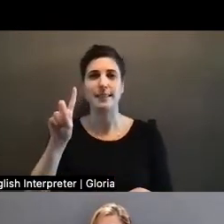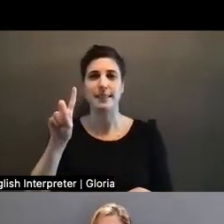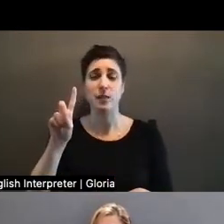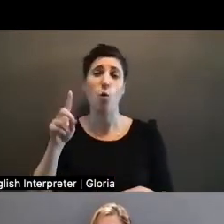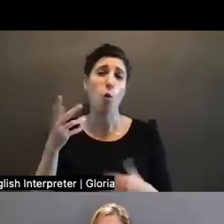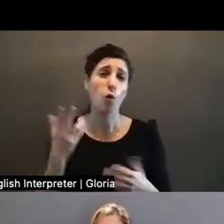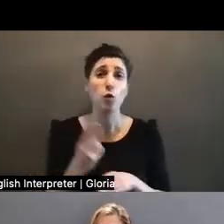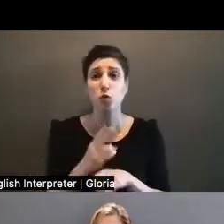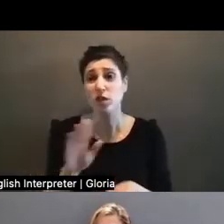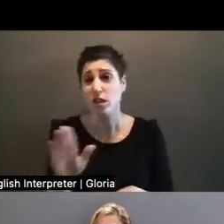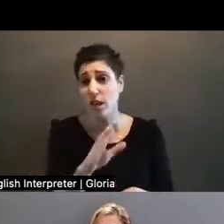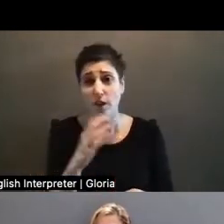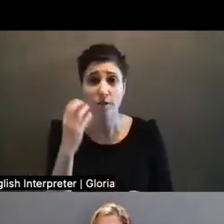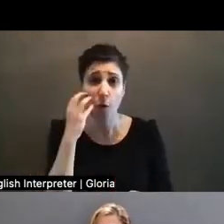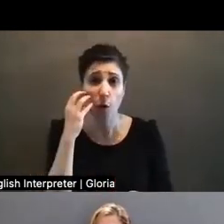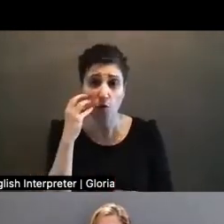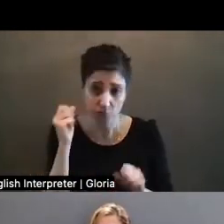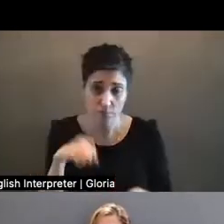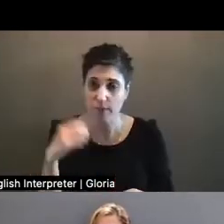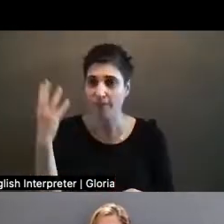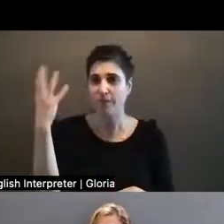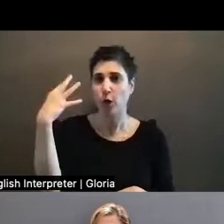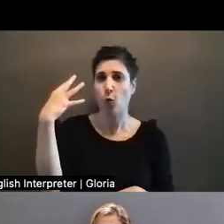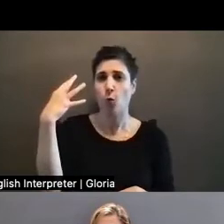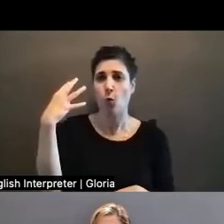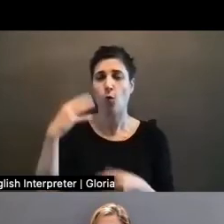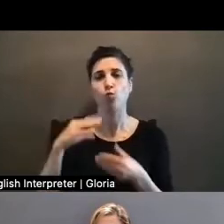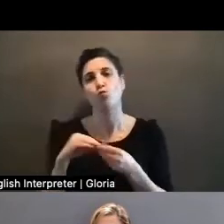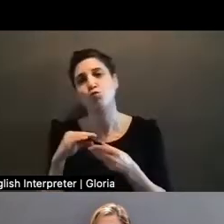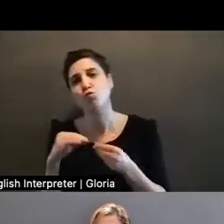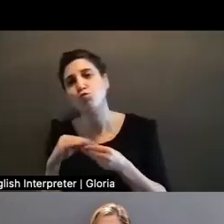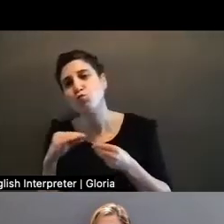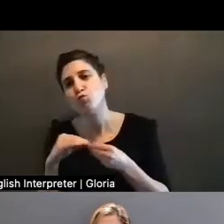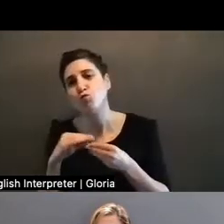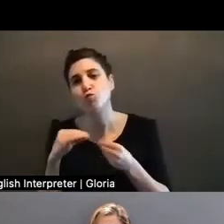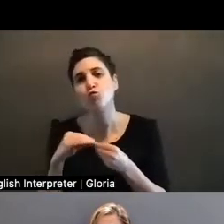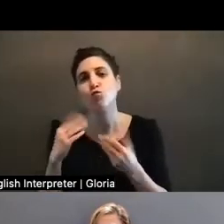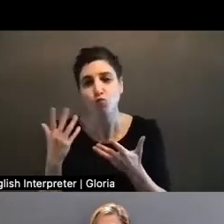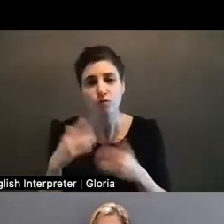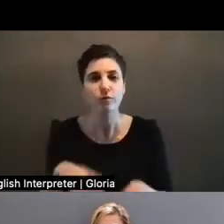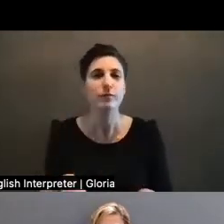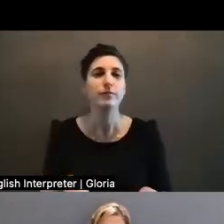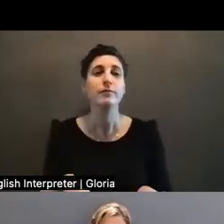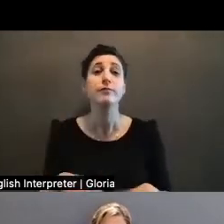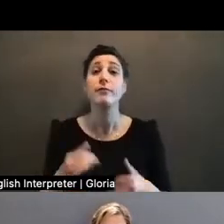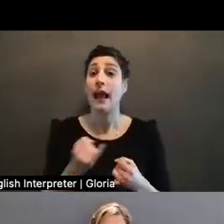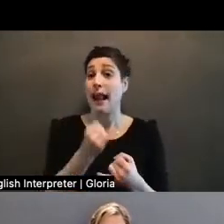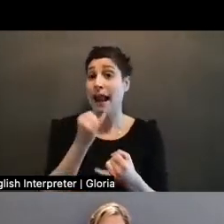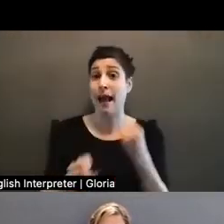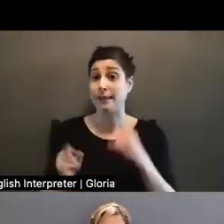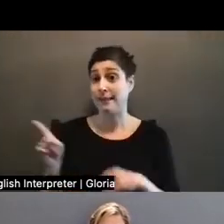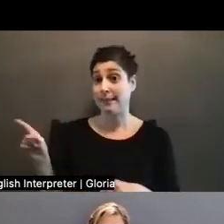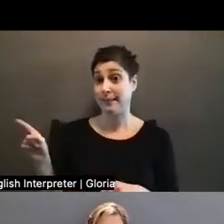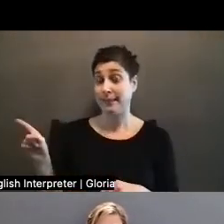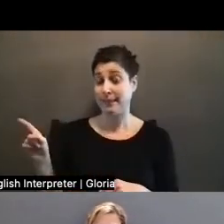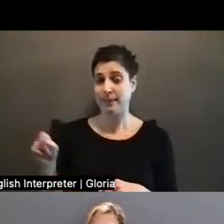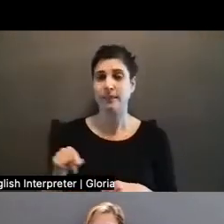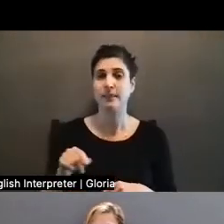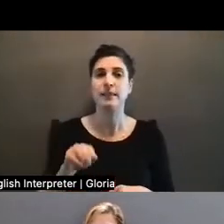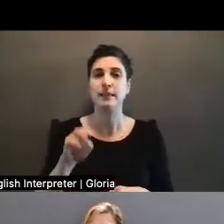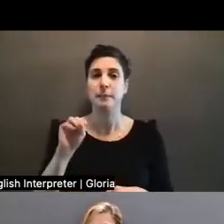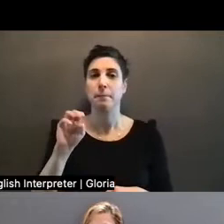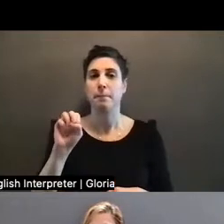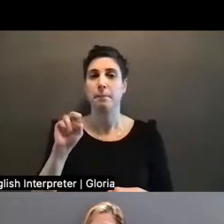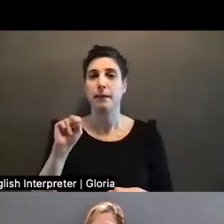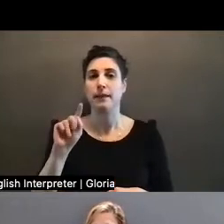their phone, just a different way to show that understanding. And the last thing is